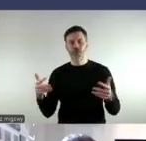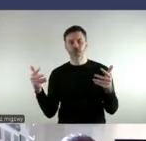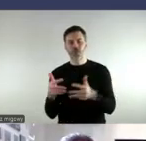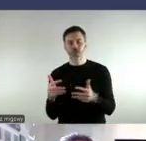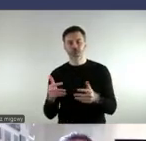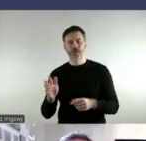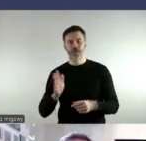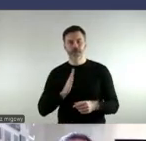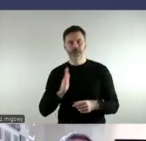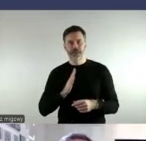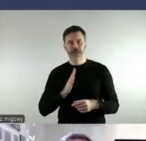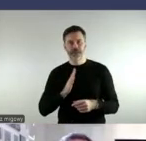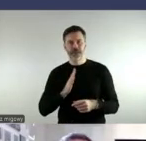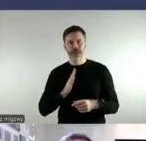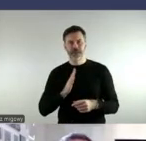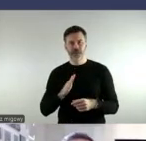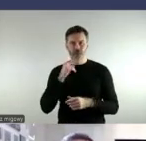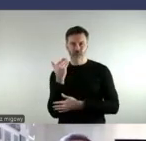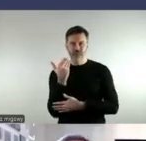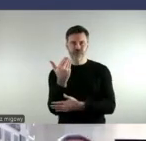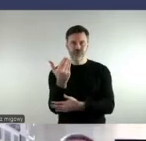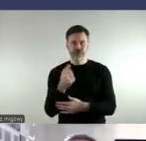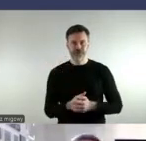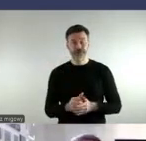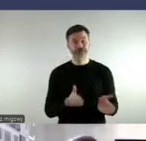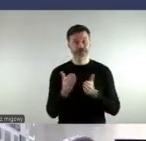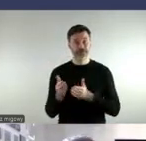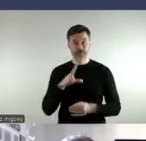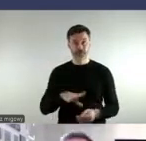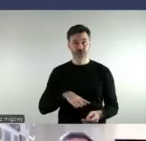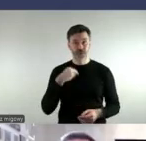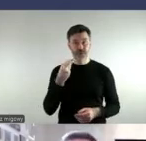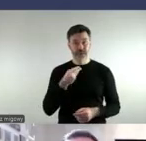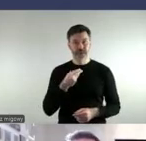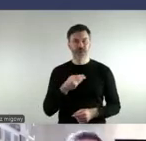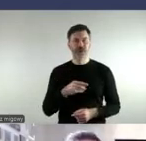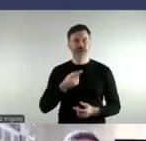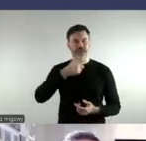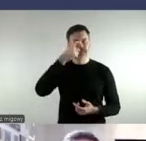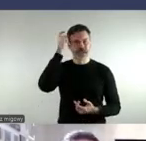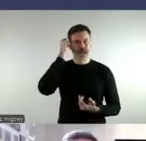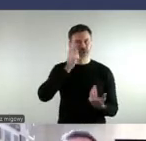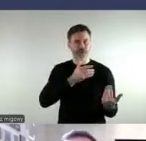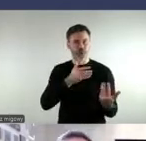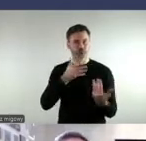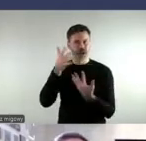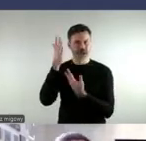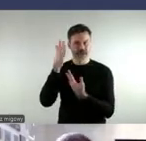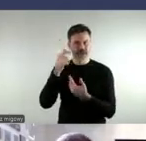clubs with regard to safety. So here we have celebration of the fire